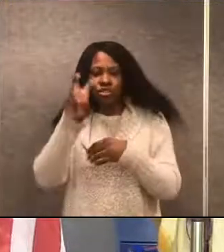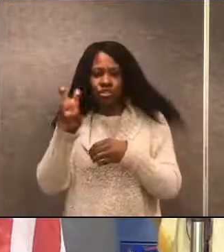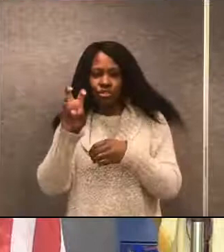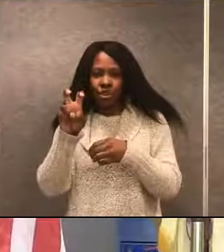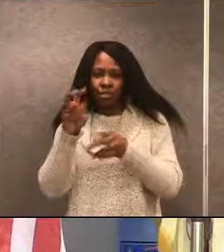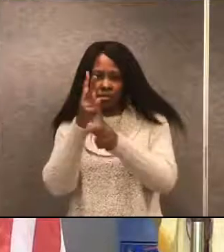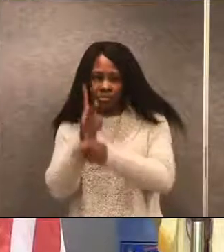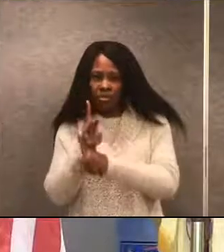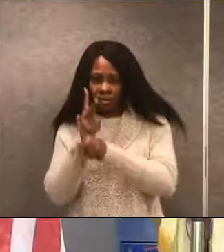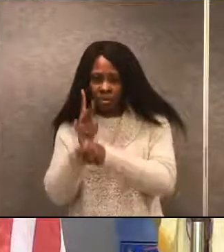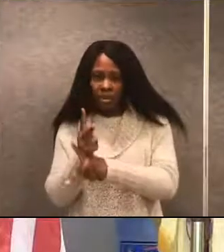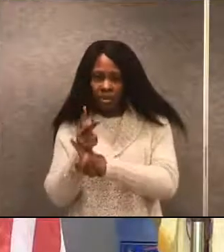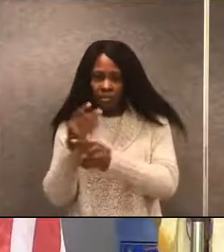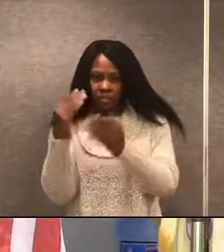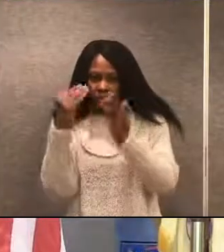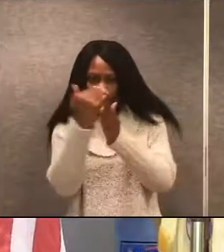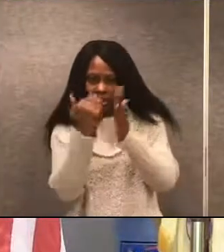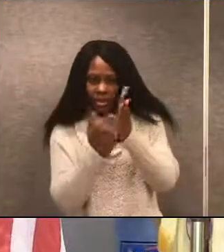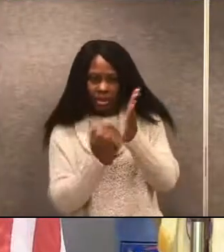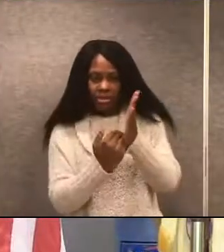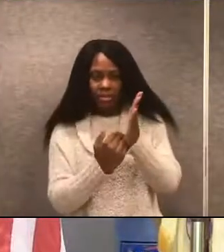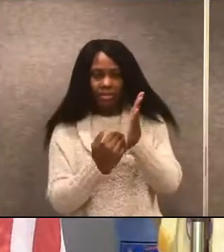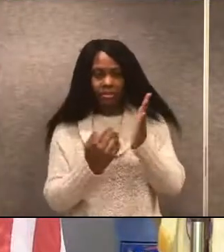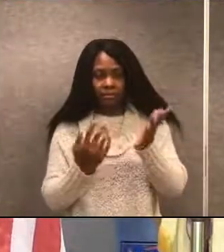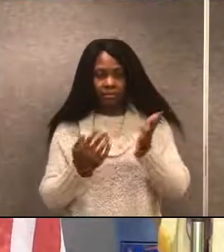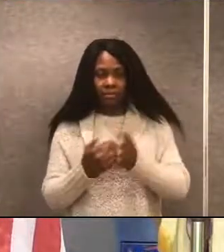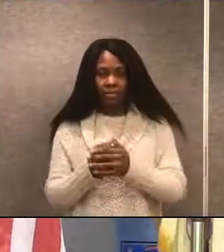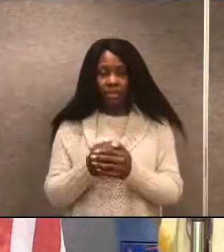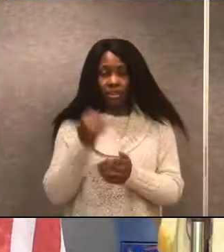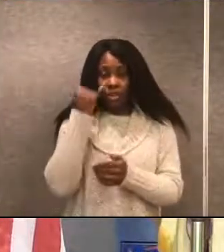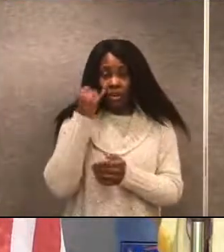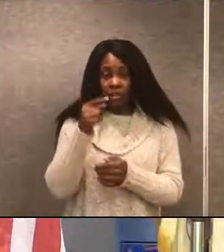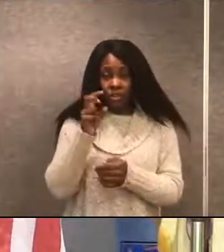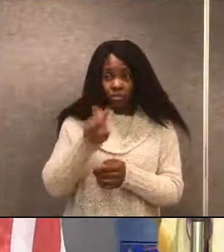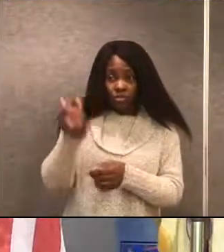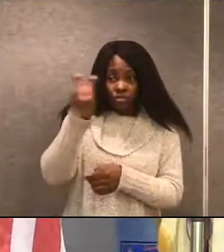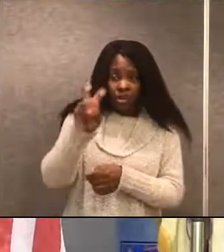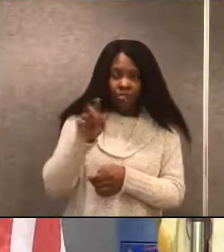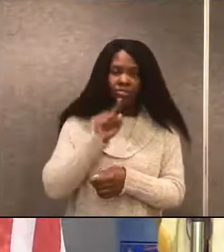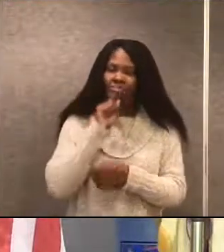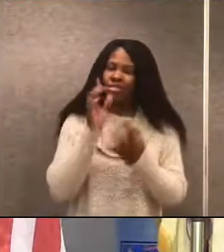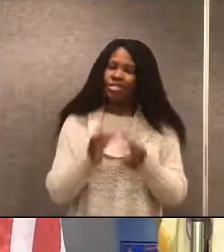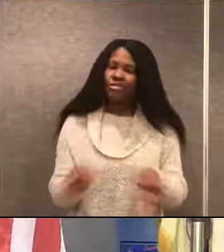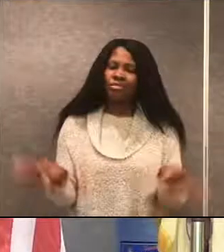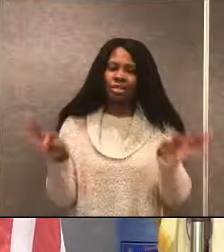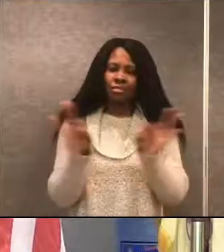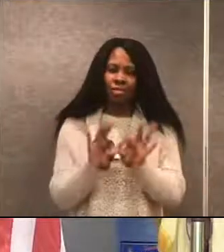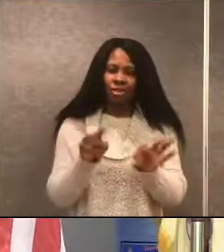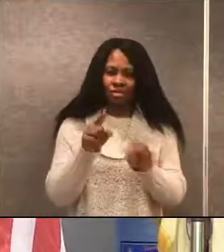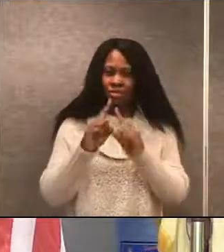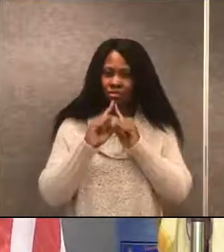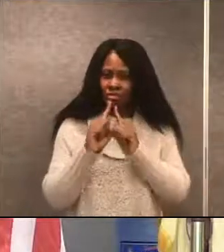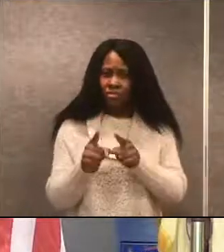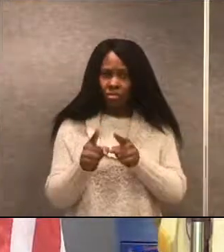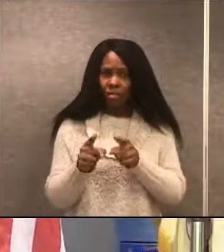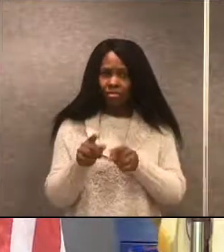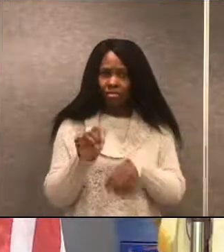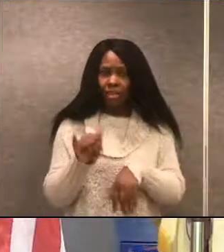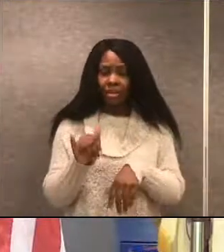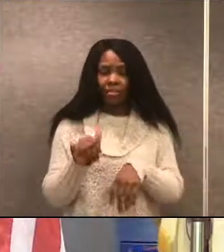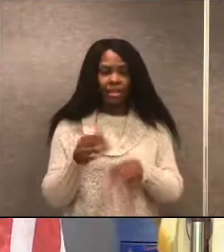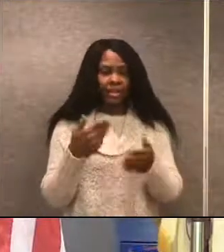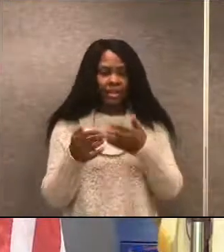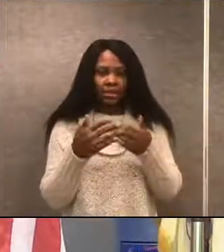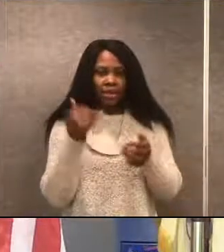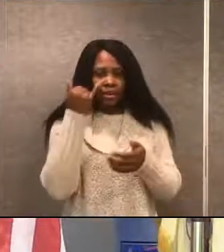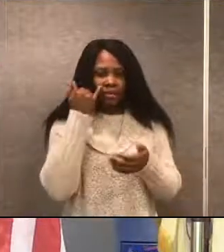So and also we're seeing it in other countries as well. So if you're traveling, it's so important for you to report that, whether it's to the school